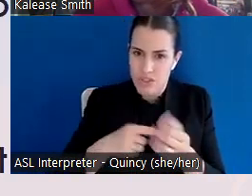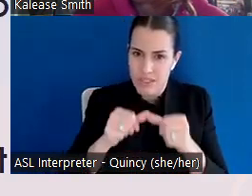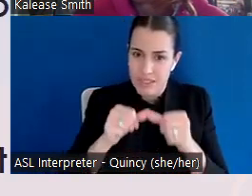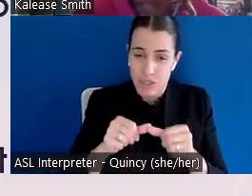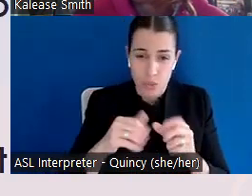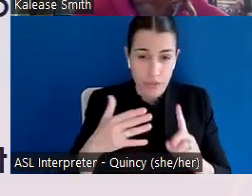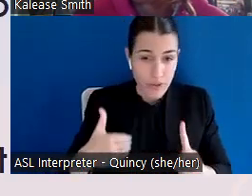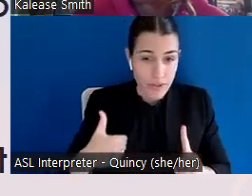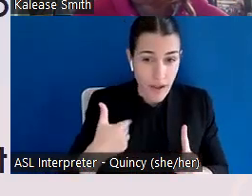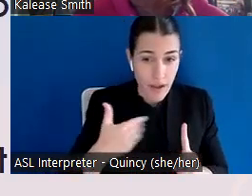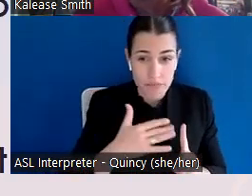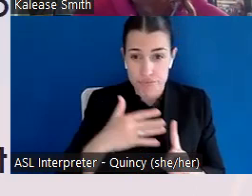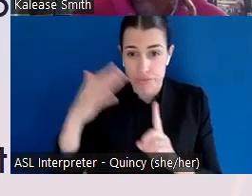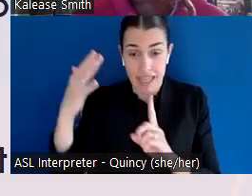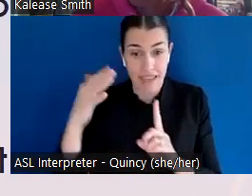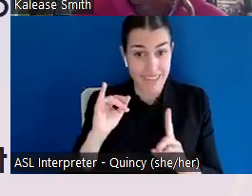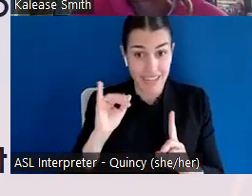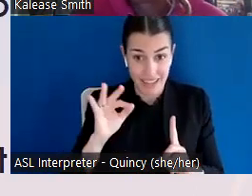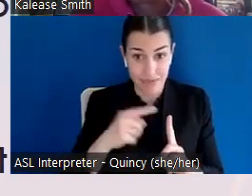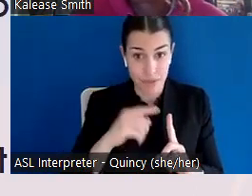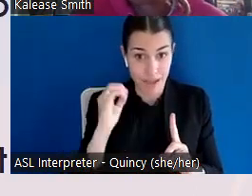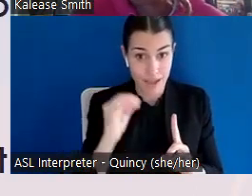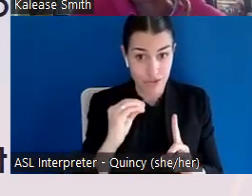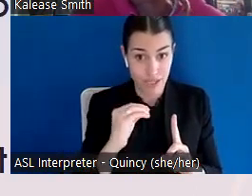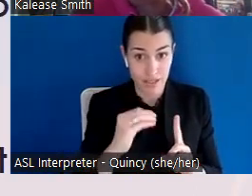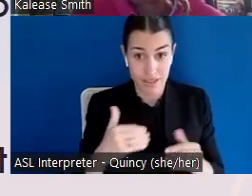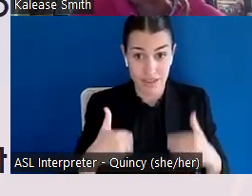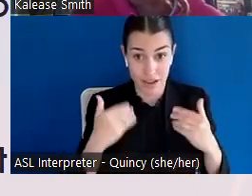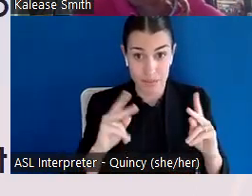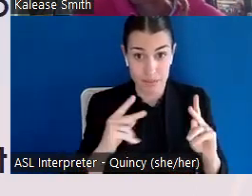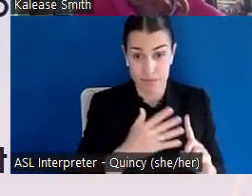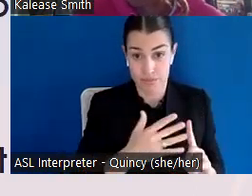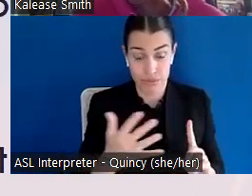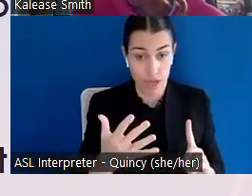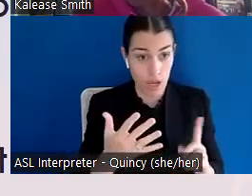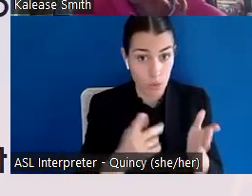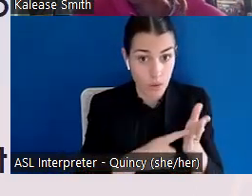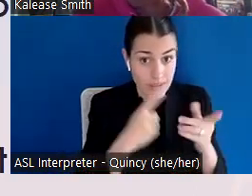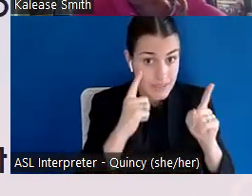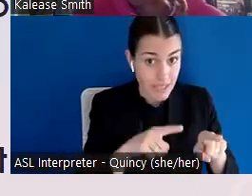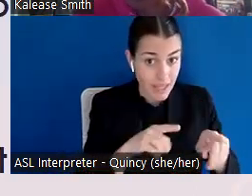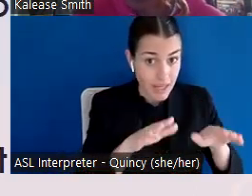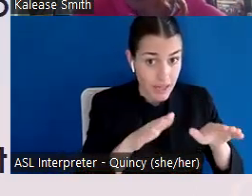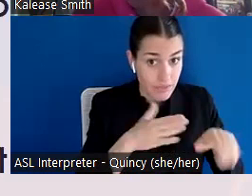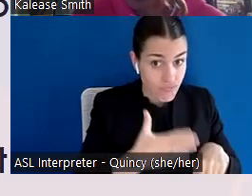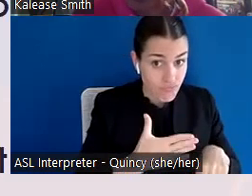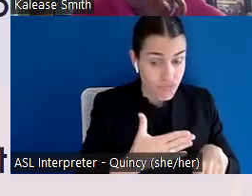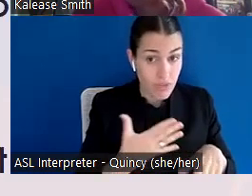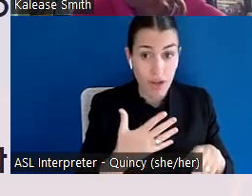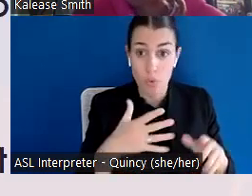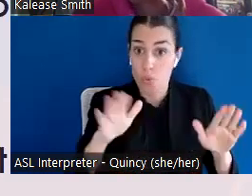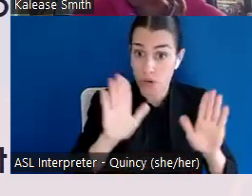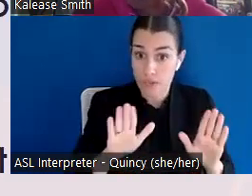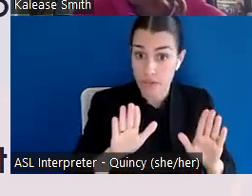age, because even if we do educate all the young people on what consent is, that's going to be amazing, but that's only